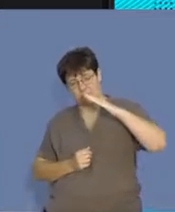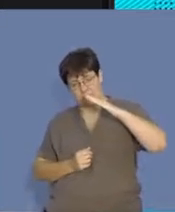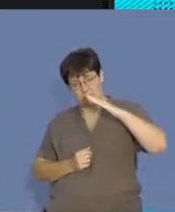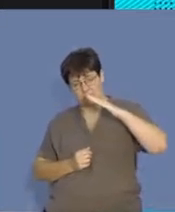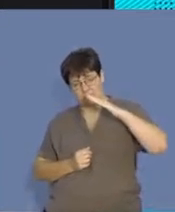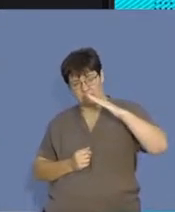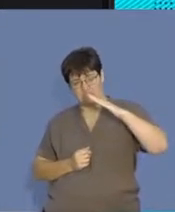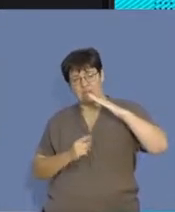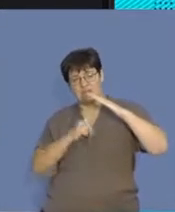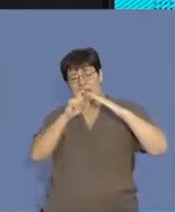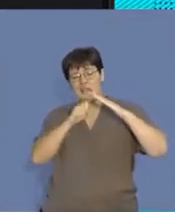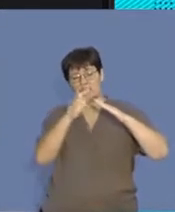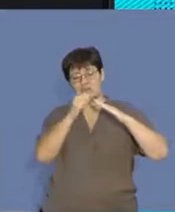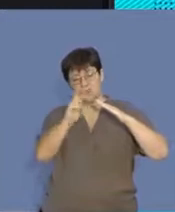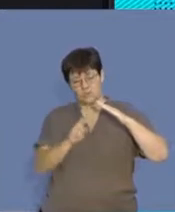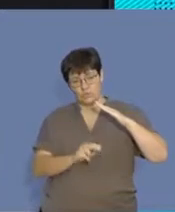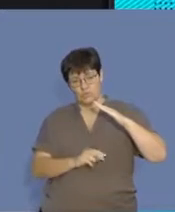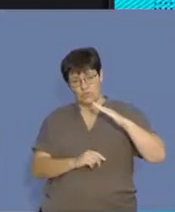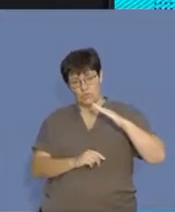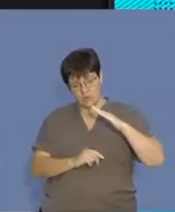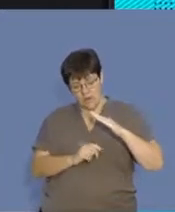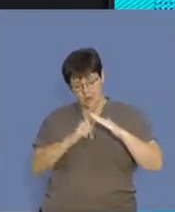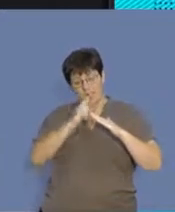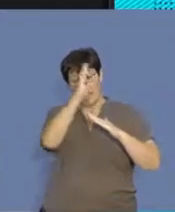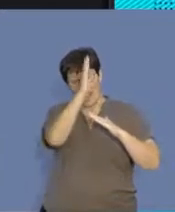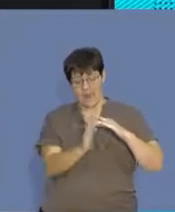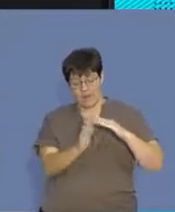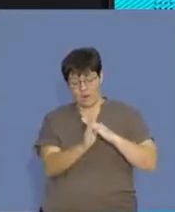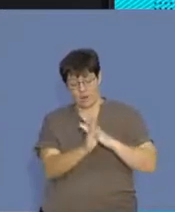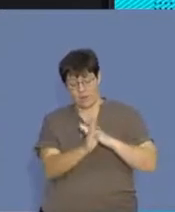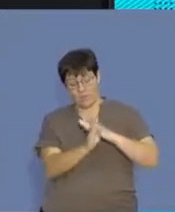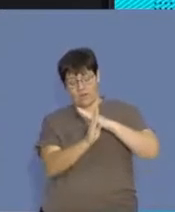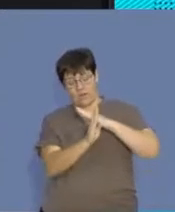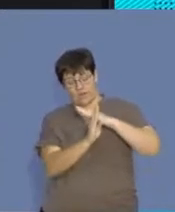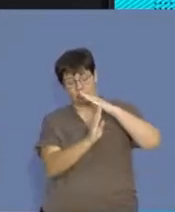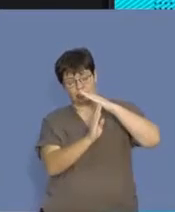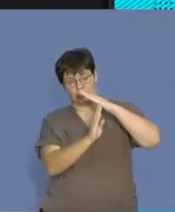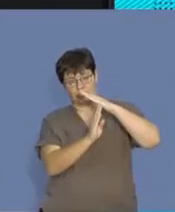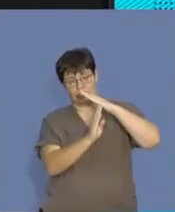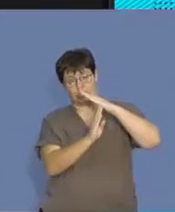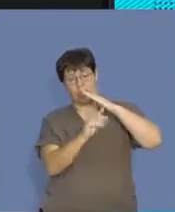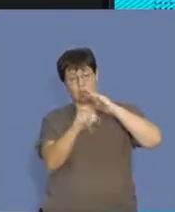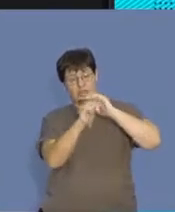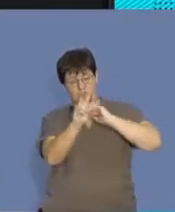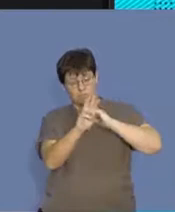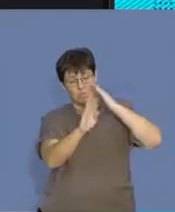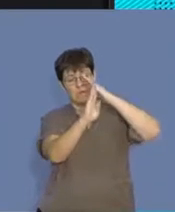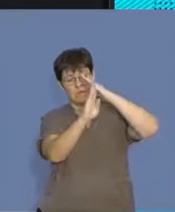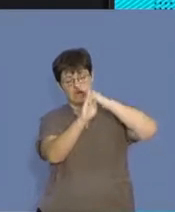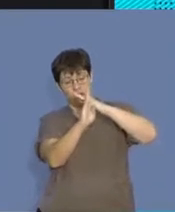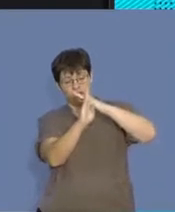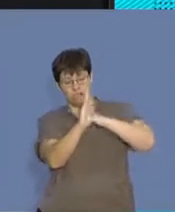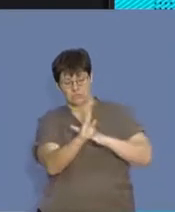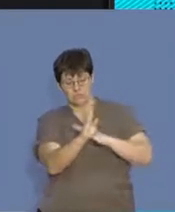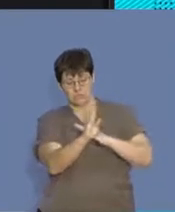say x plus 2, you slide it 2 units up. X minus 2, you slide it 2